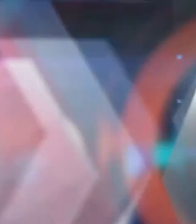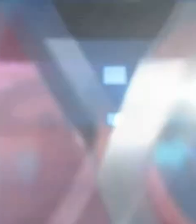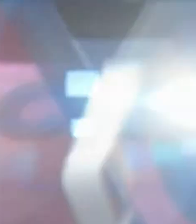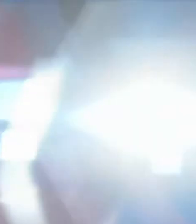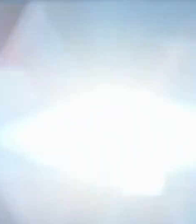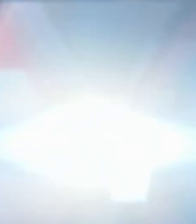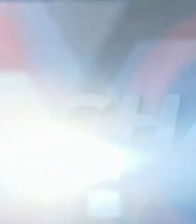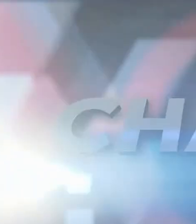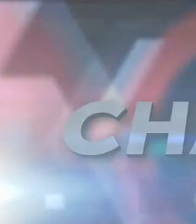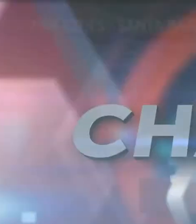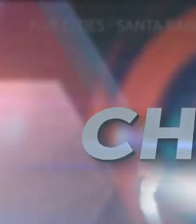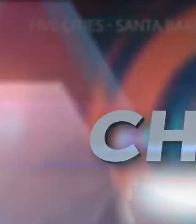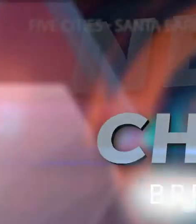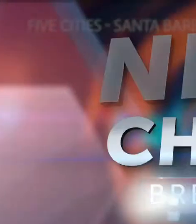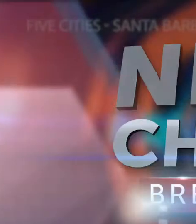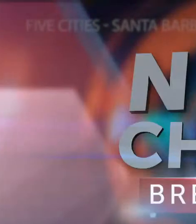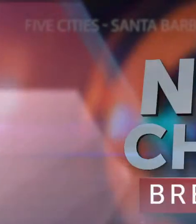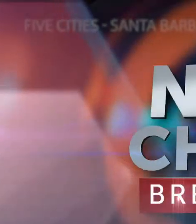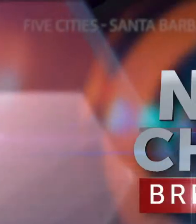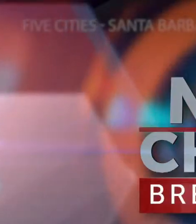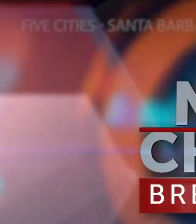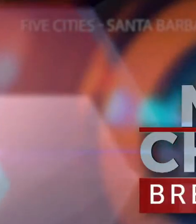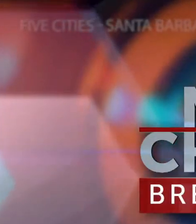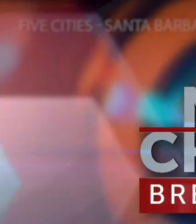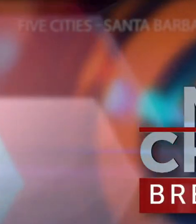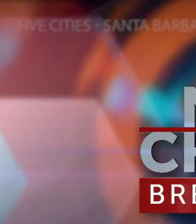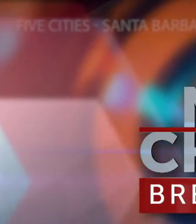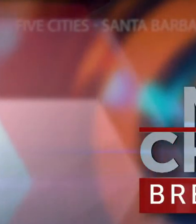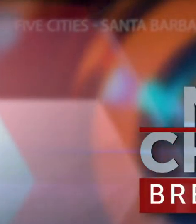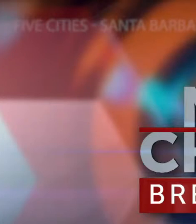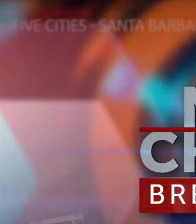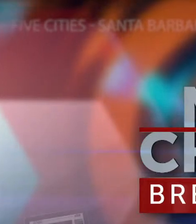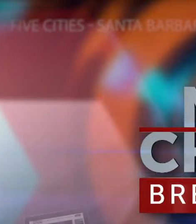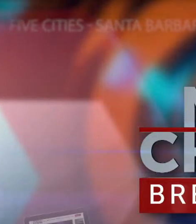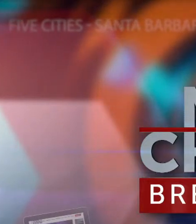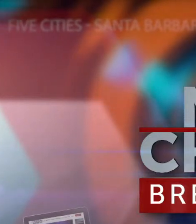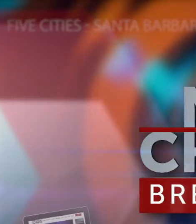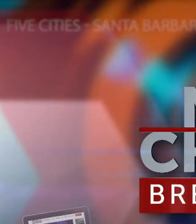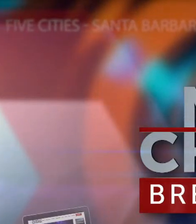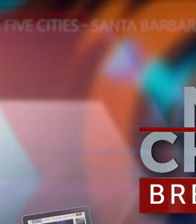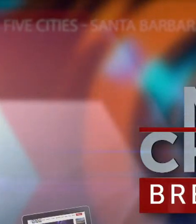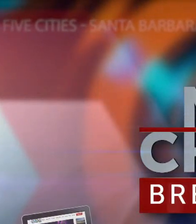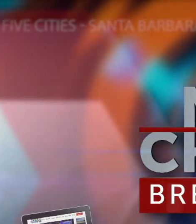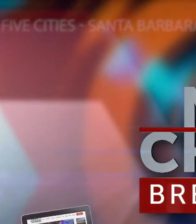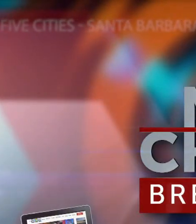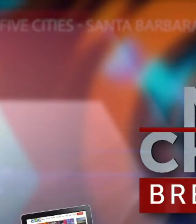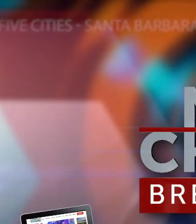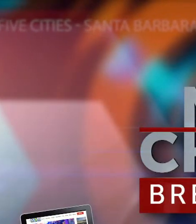Stay with your news channel for breaking news updates on air and on all your devices.